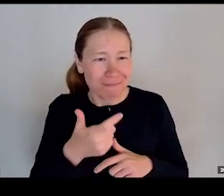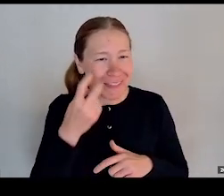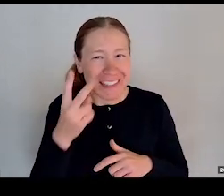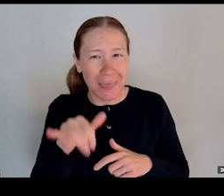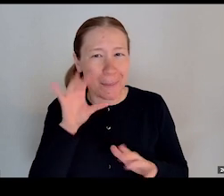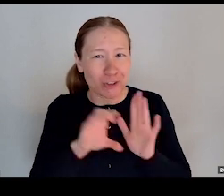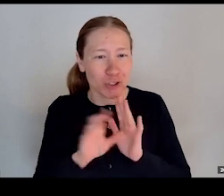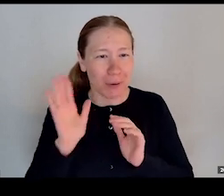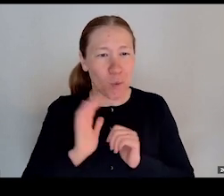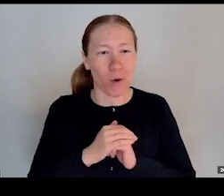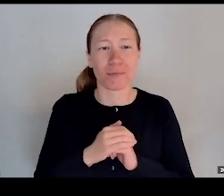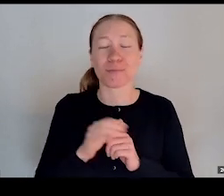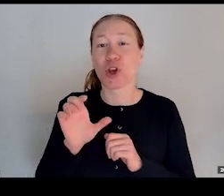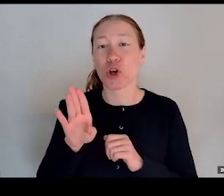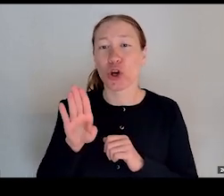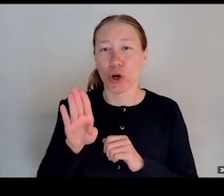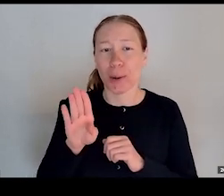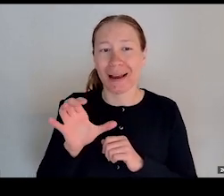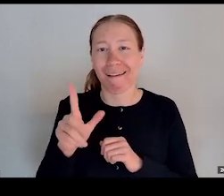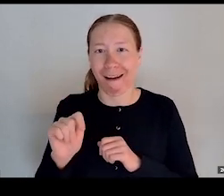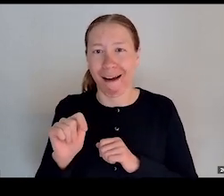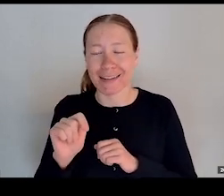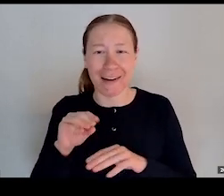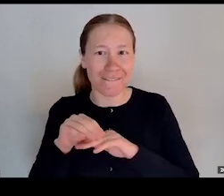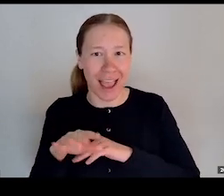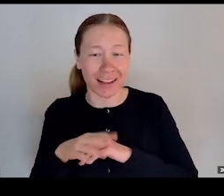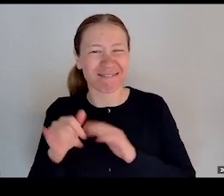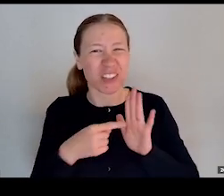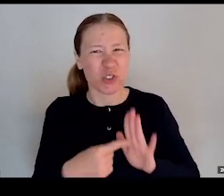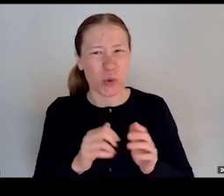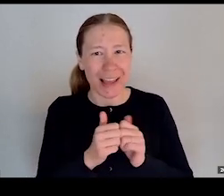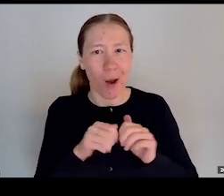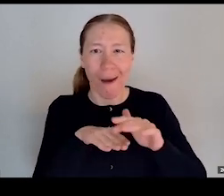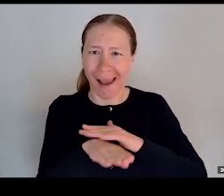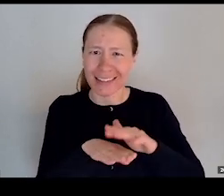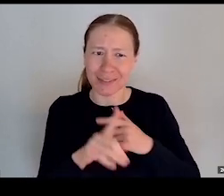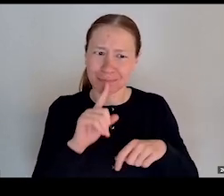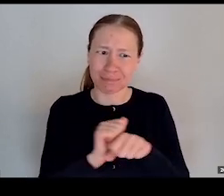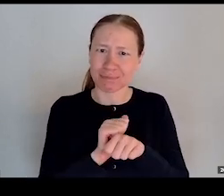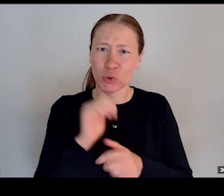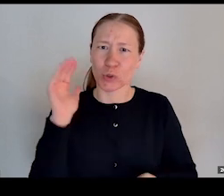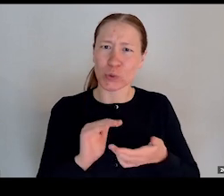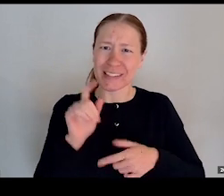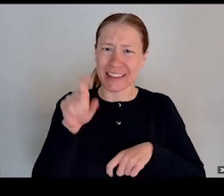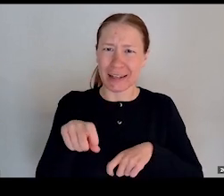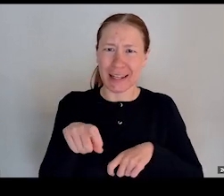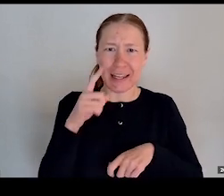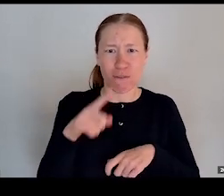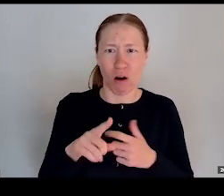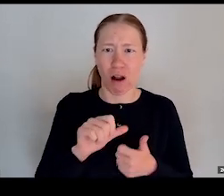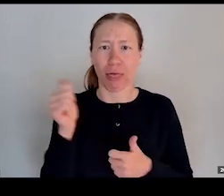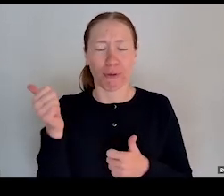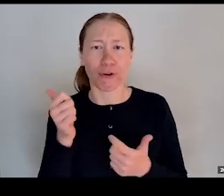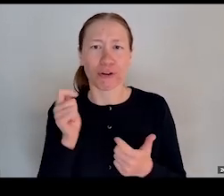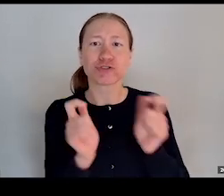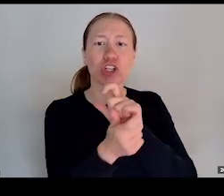the curb cut effect. So this shows how access reduces the need for modifications or accommodations. To